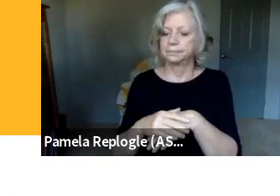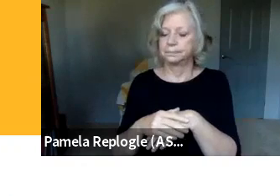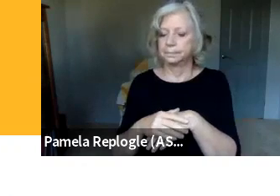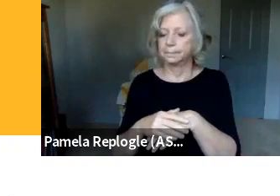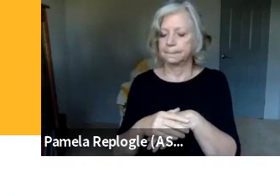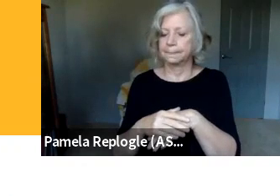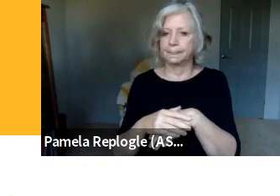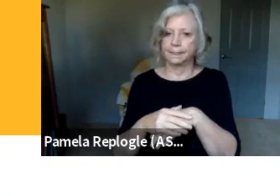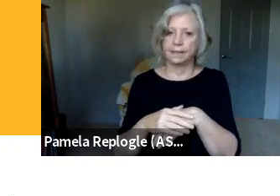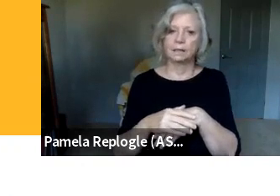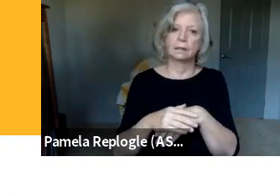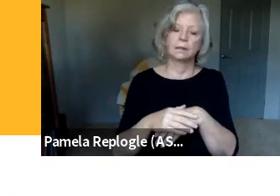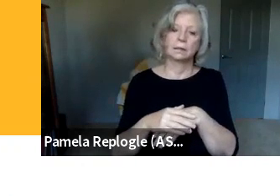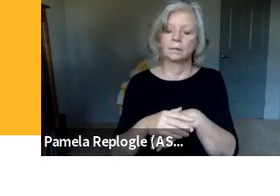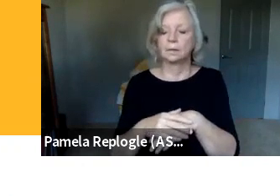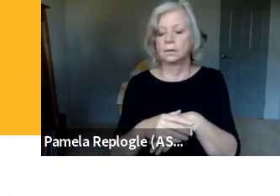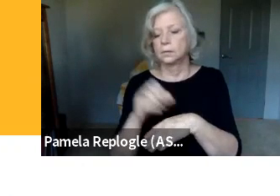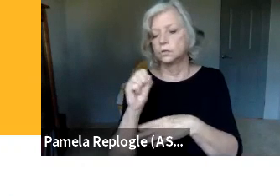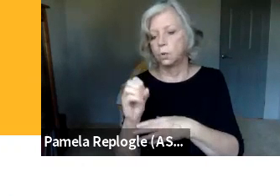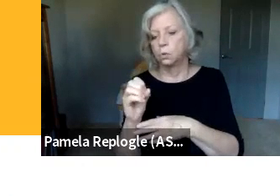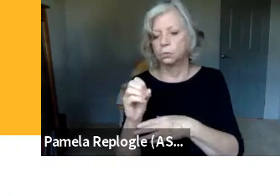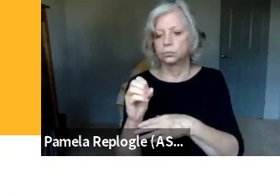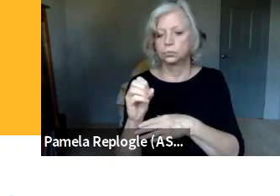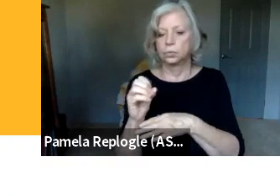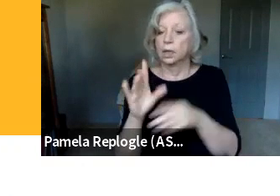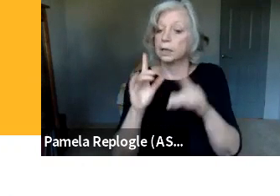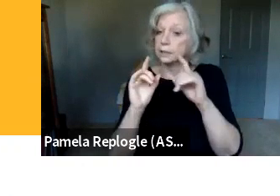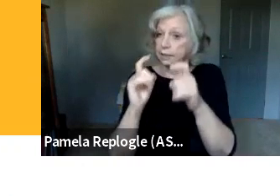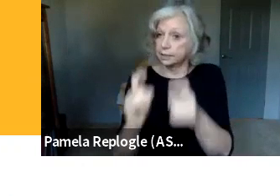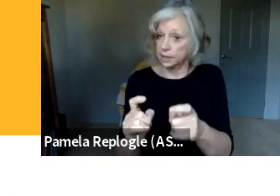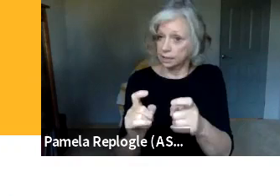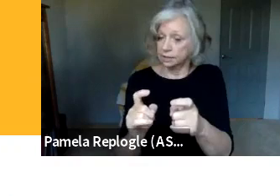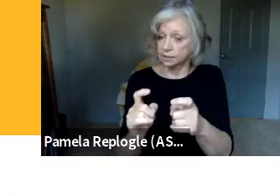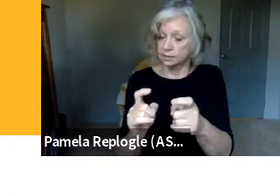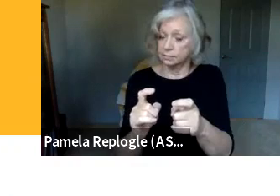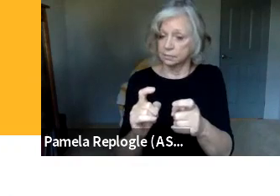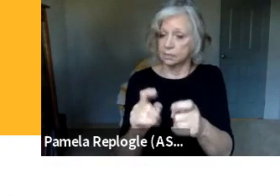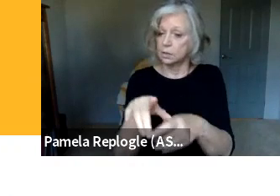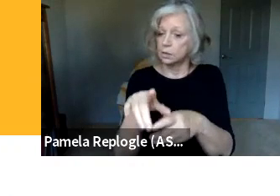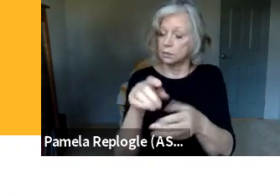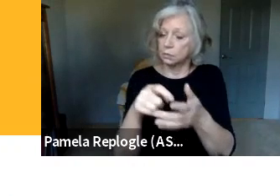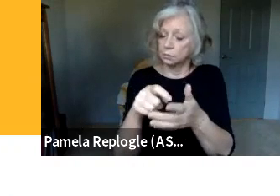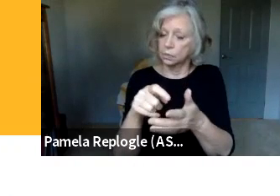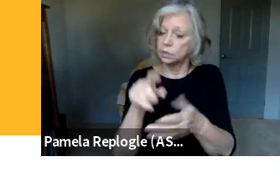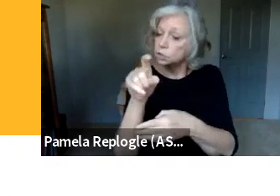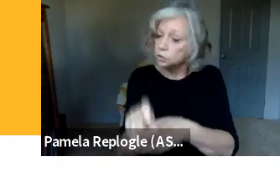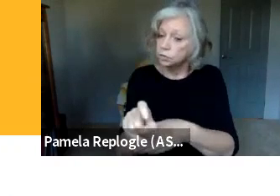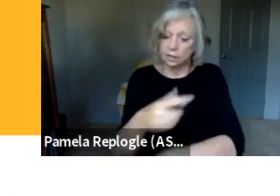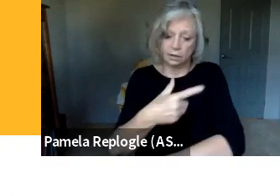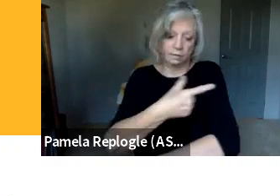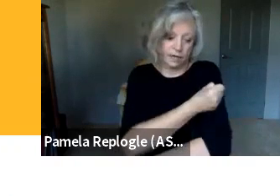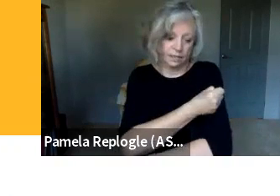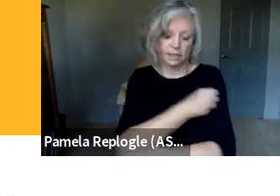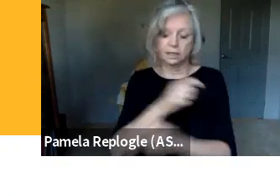in those settings. So I strongly recommend that people get vaccinated, but also the masks will